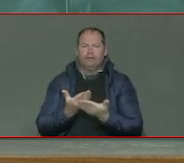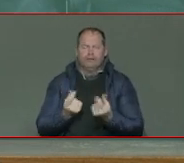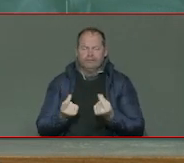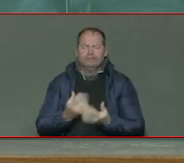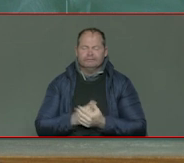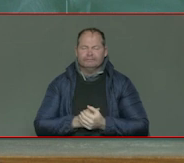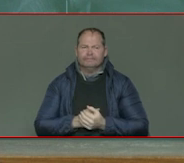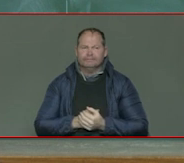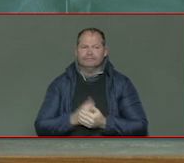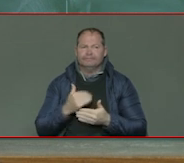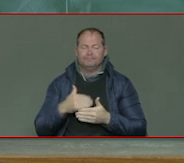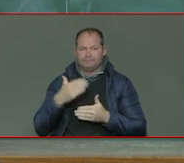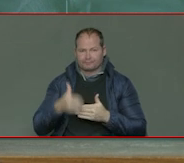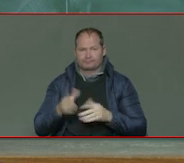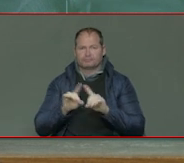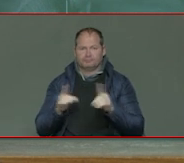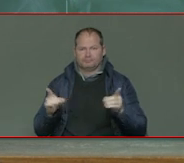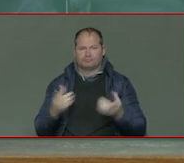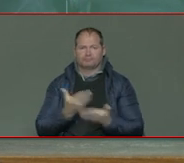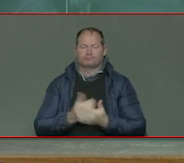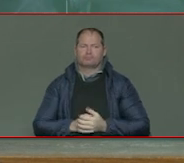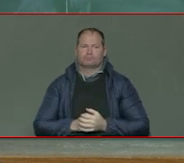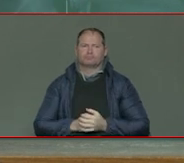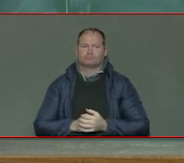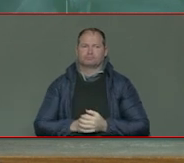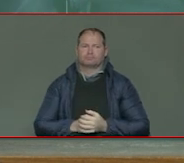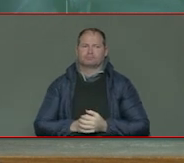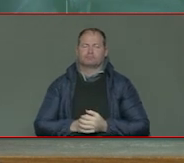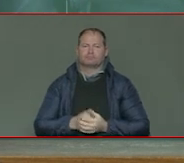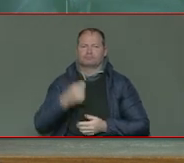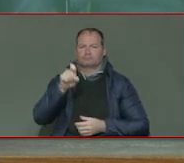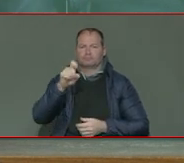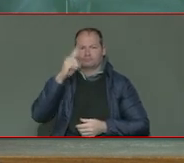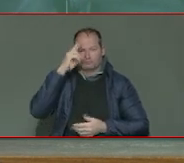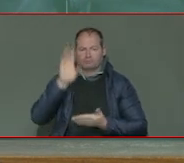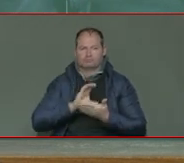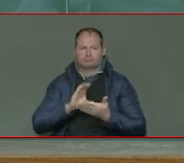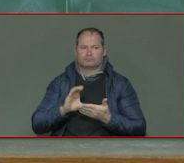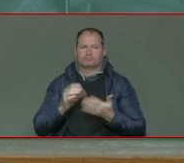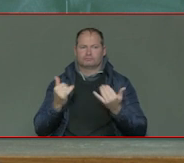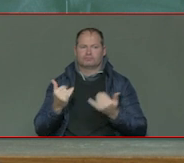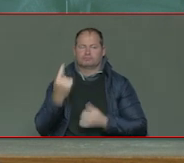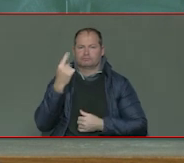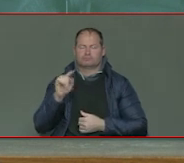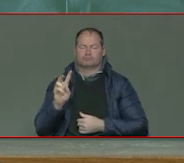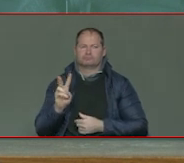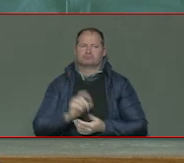then I can differentiate. So the x squareds cancel out and this here becomes a half.